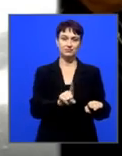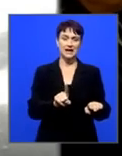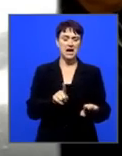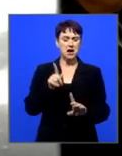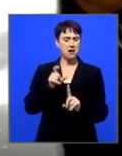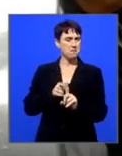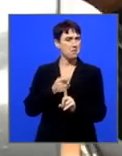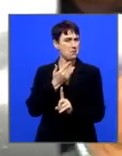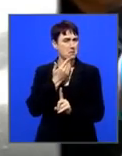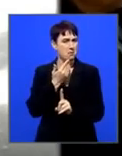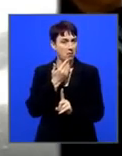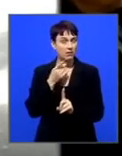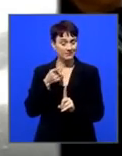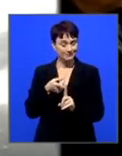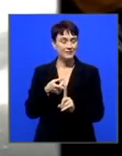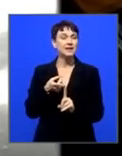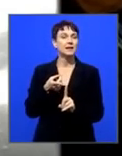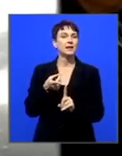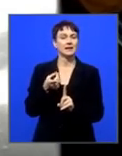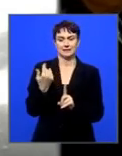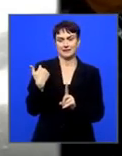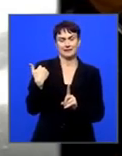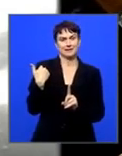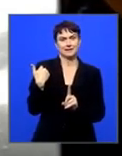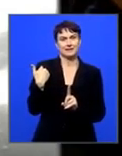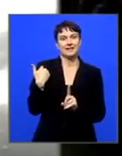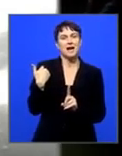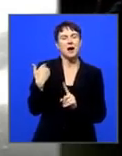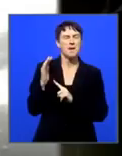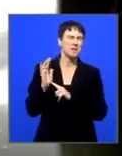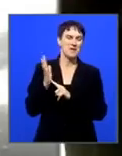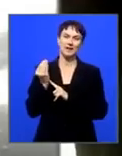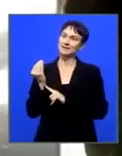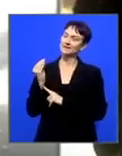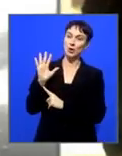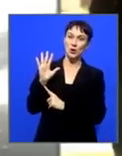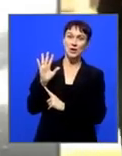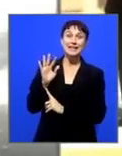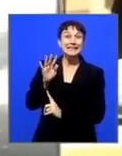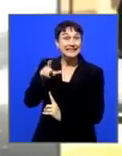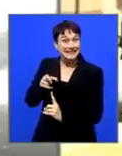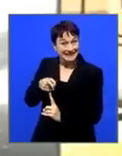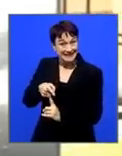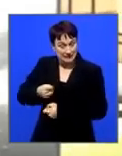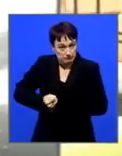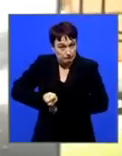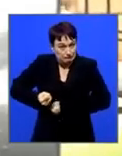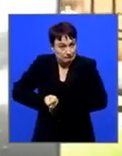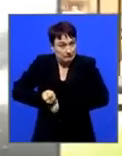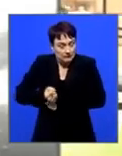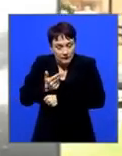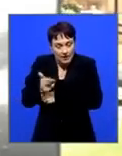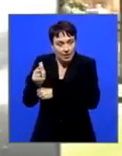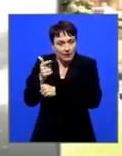launched released a few weeks ago, which Anand Singh worked on for